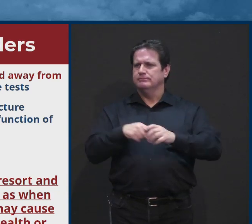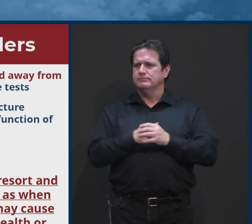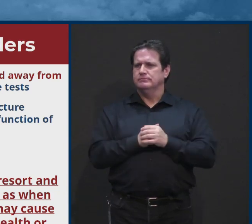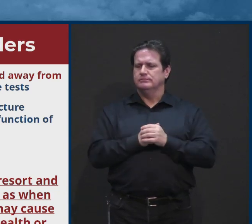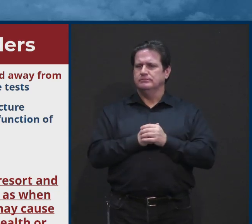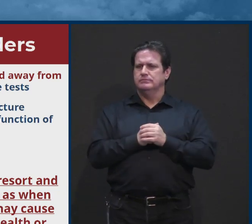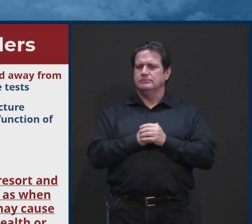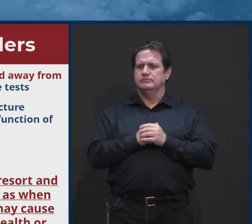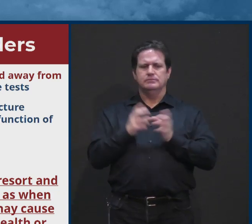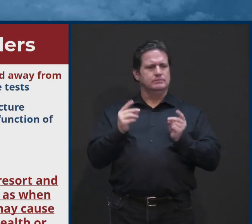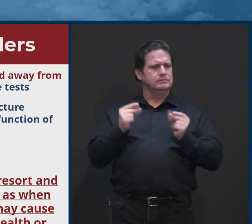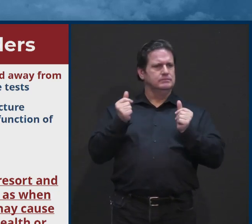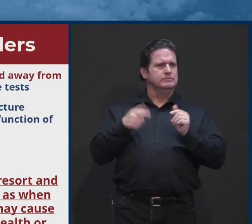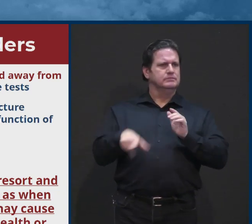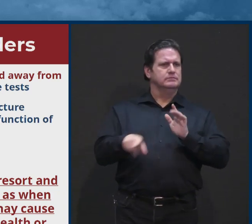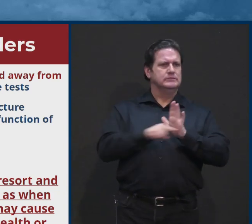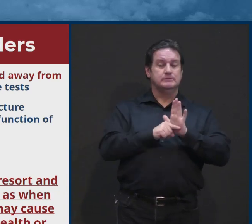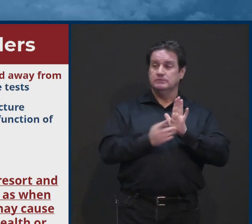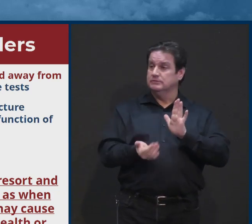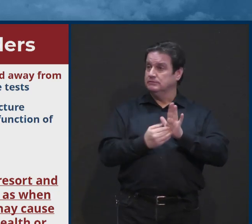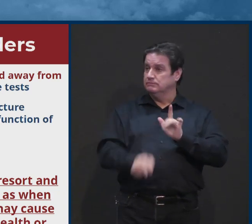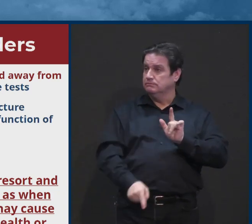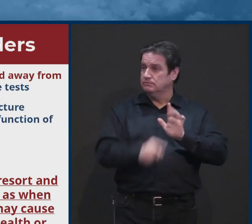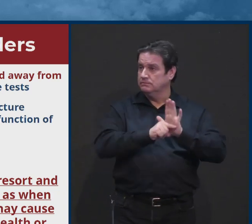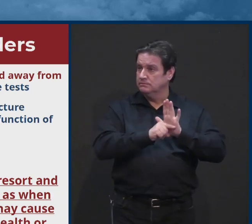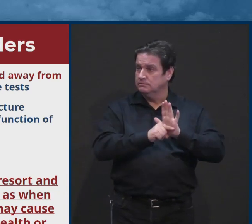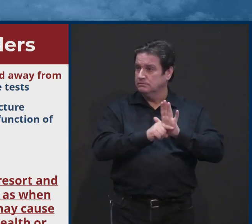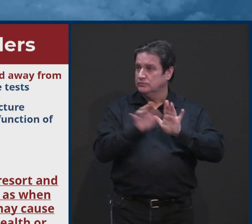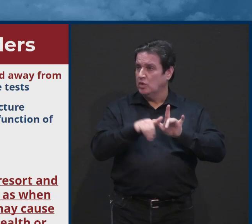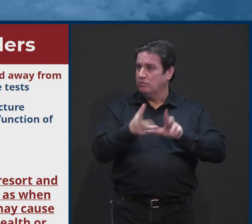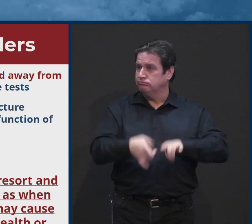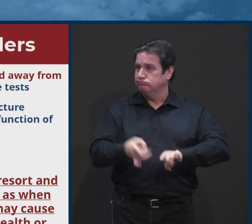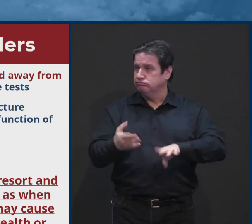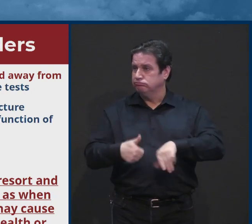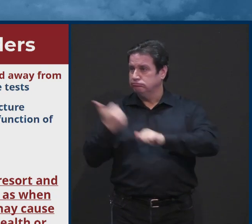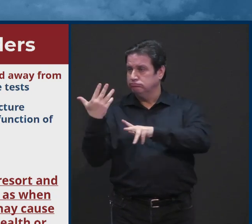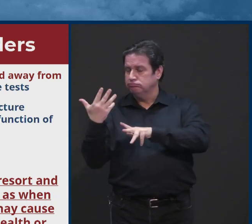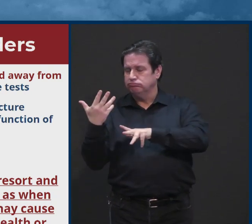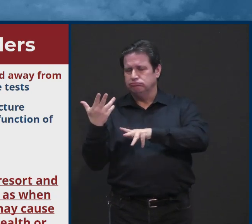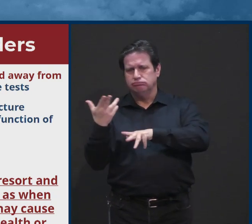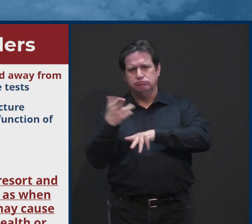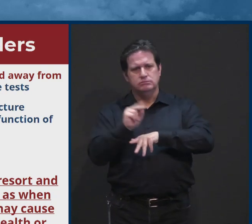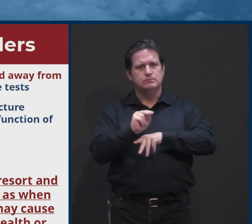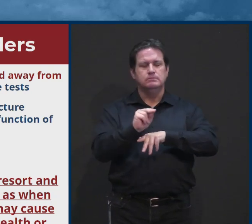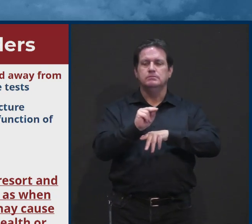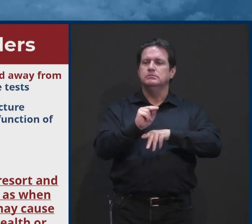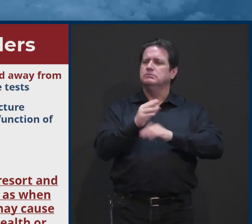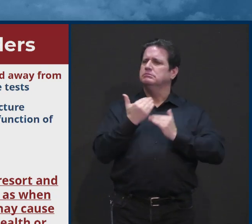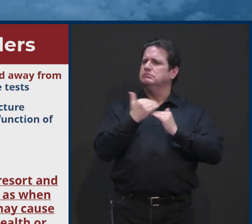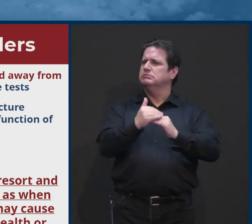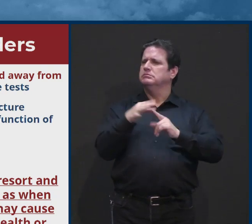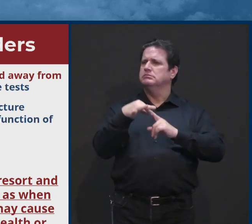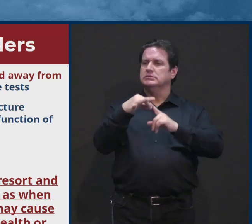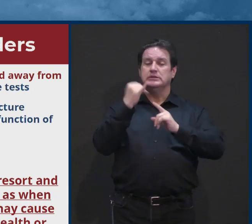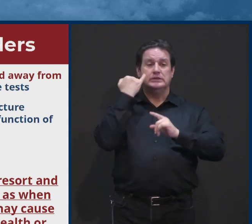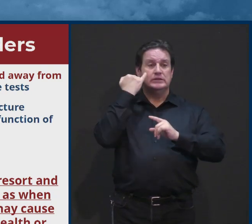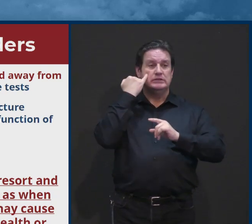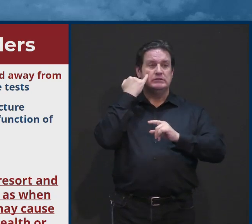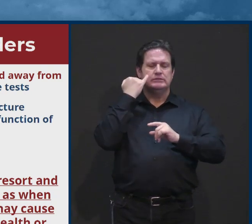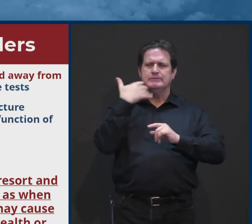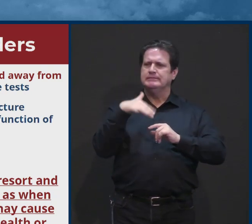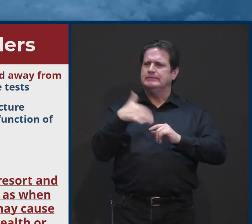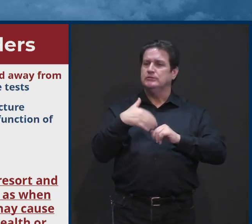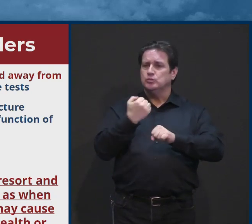quarantine right now. That could change, but there are exceptions. A limited exception is for critical